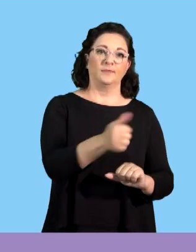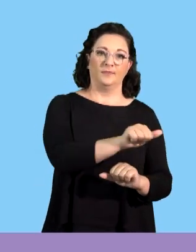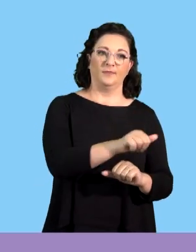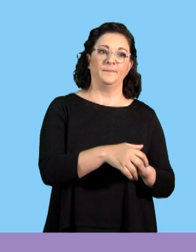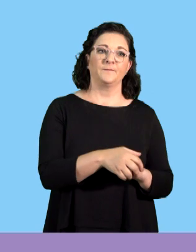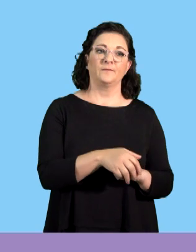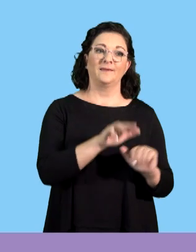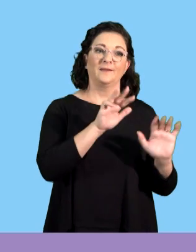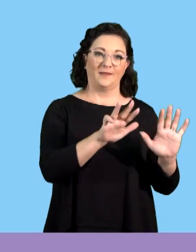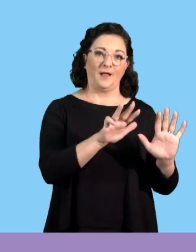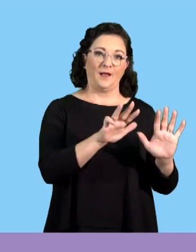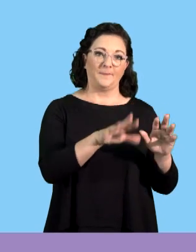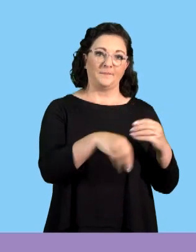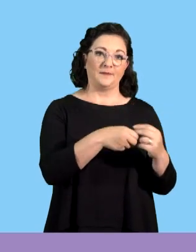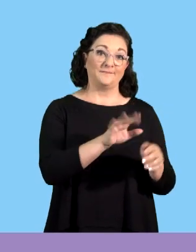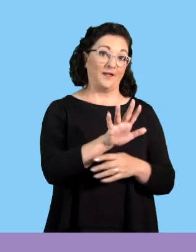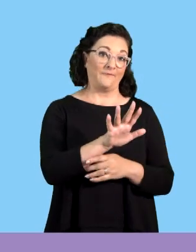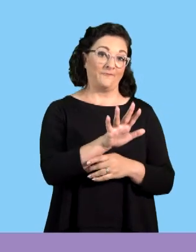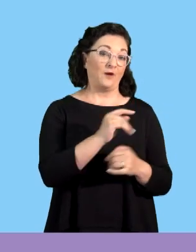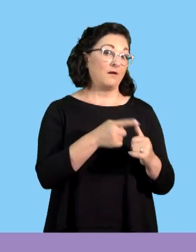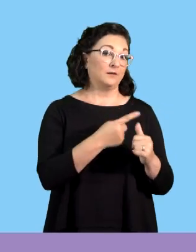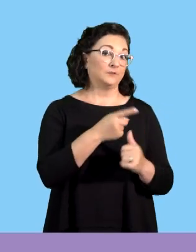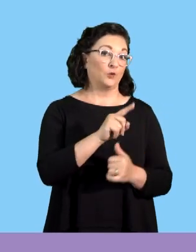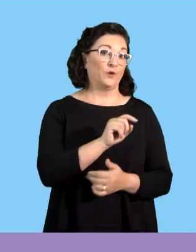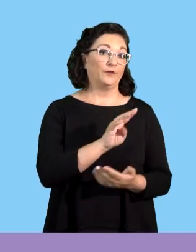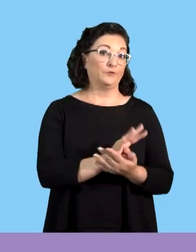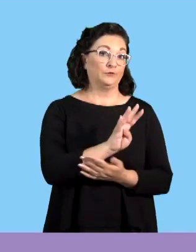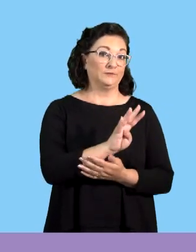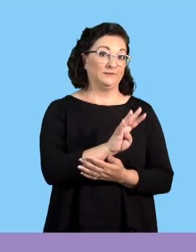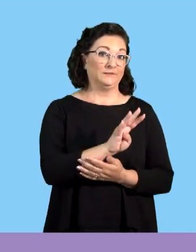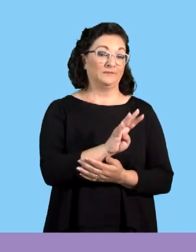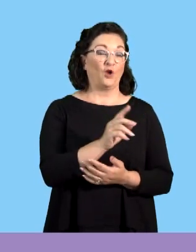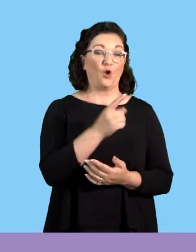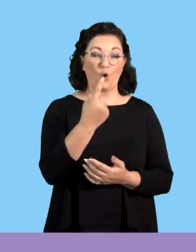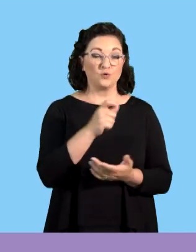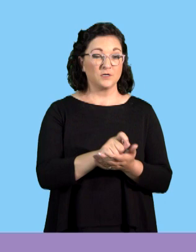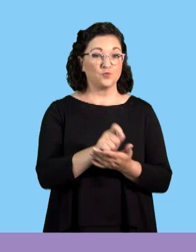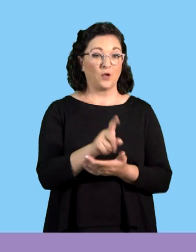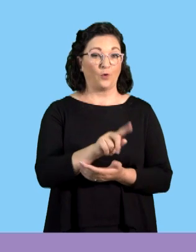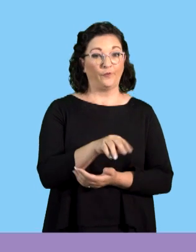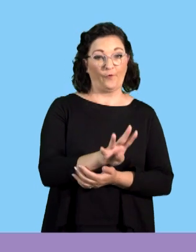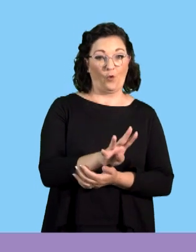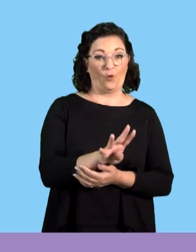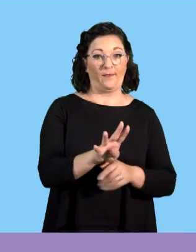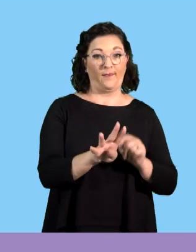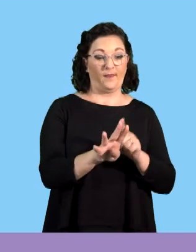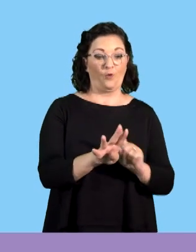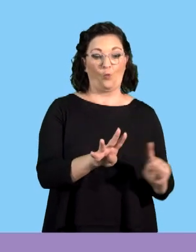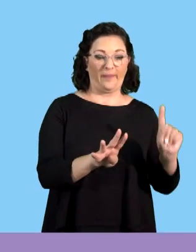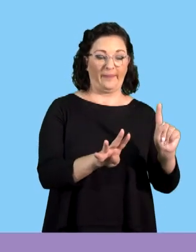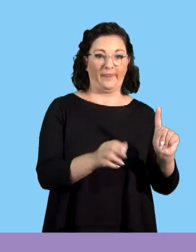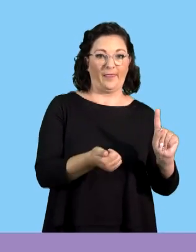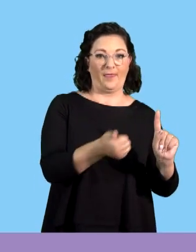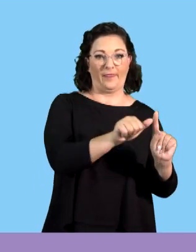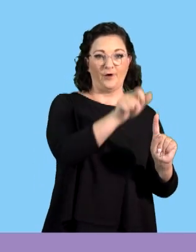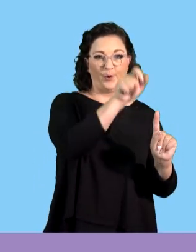your tenths. 9 tenths plus 5 tenths will give you 14 tenths, but we only write the 4 there for